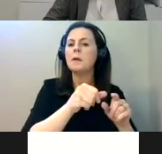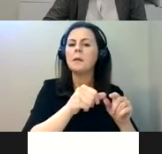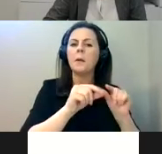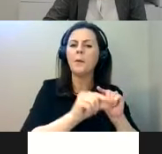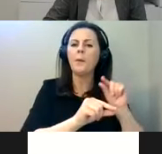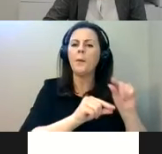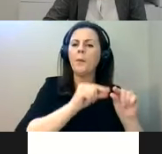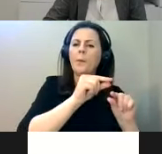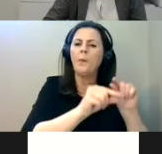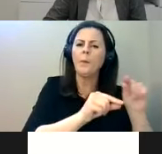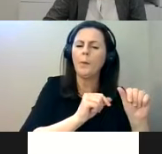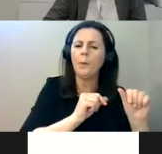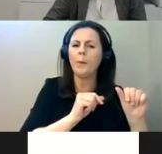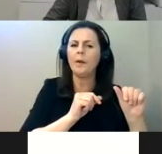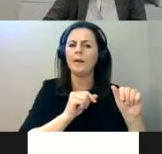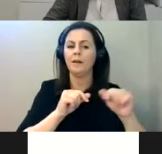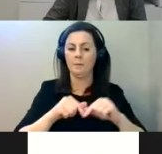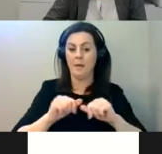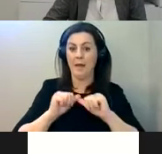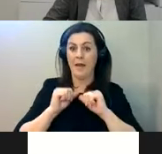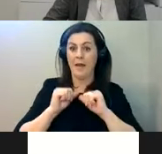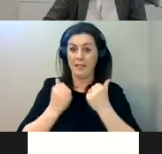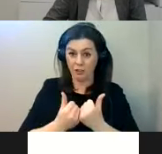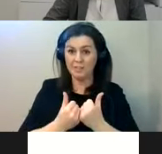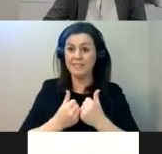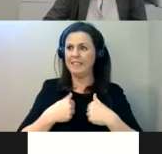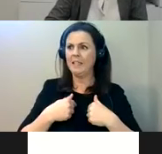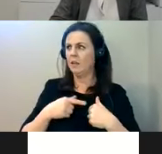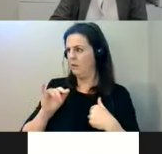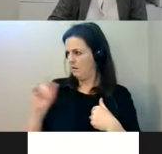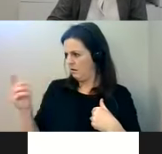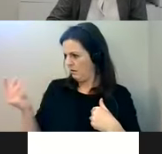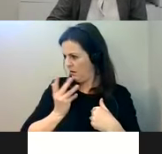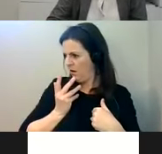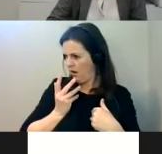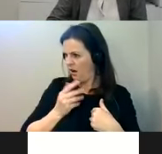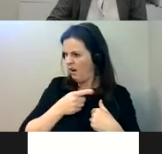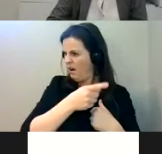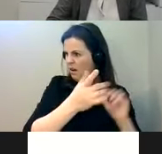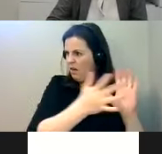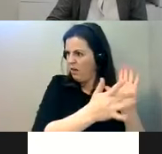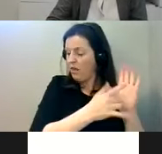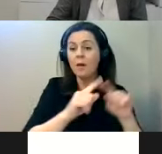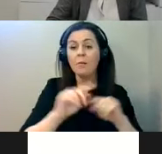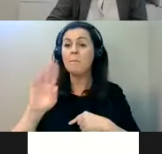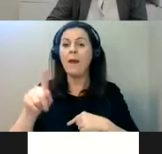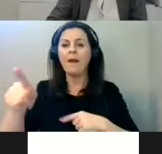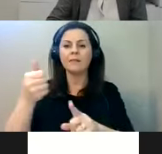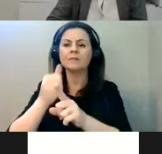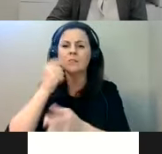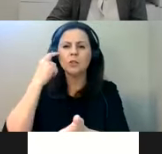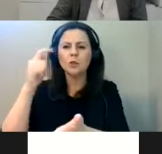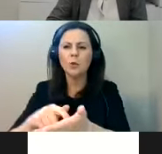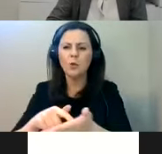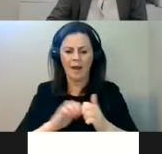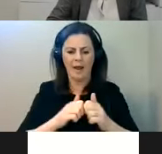getting notice of the abuse of power of attorney, but the bank sort of overlooked the issue that was going on. Is there anything that they can do about